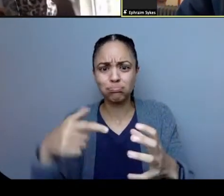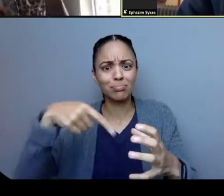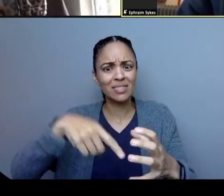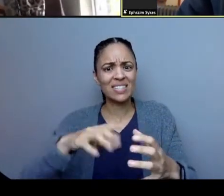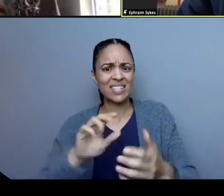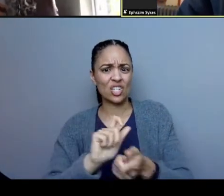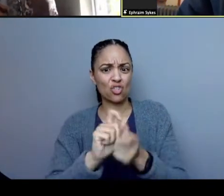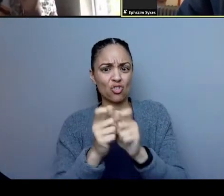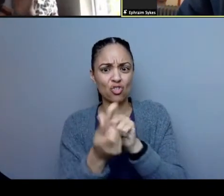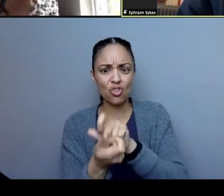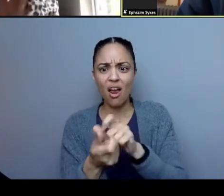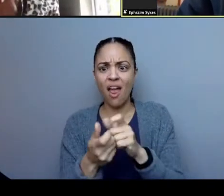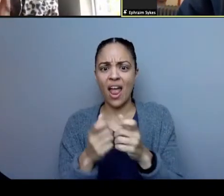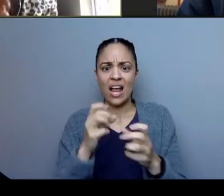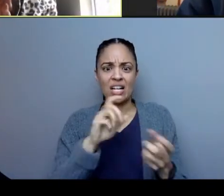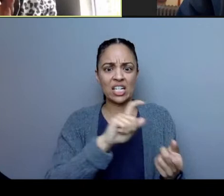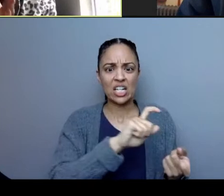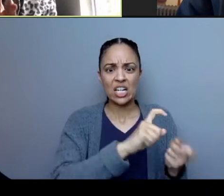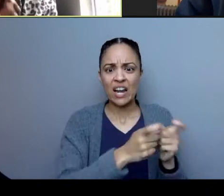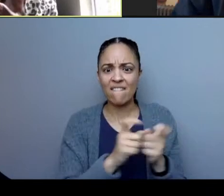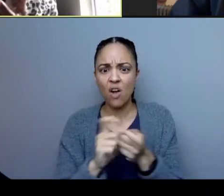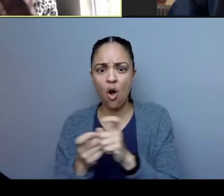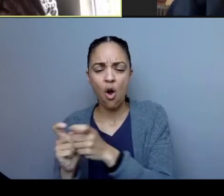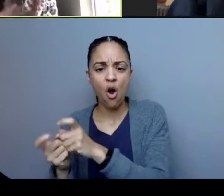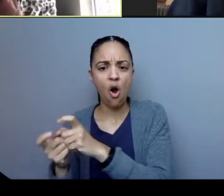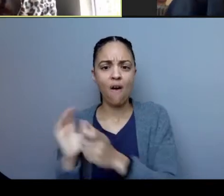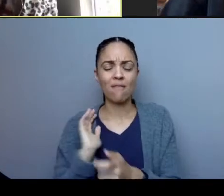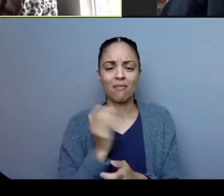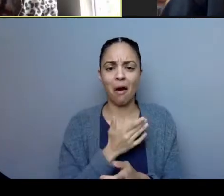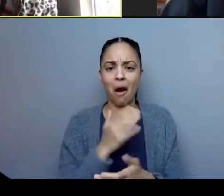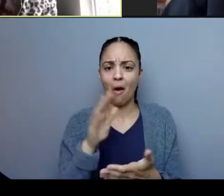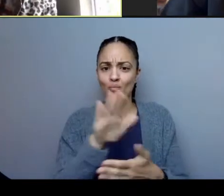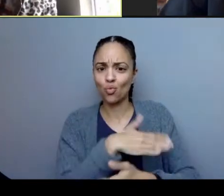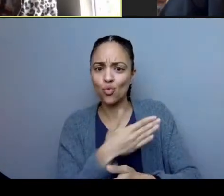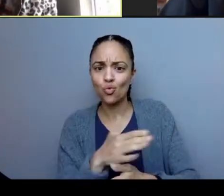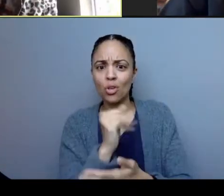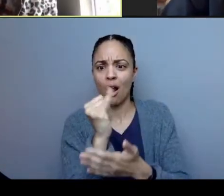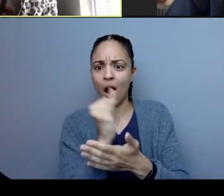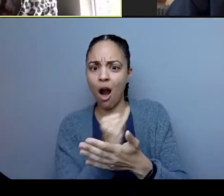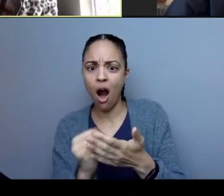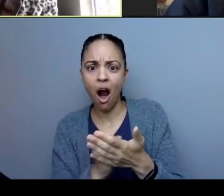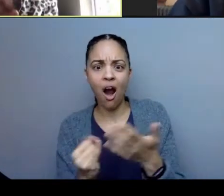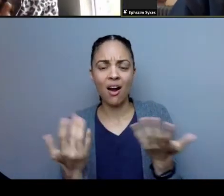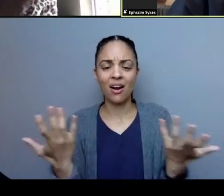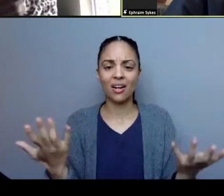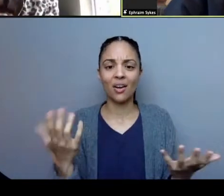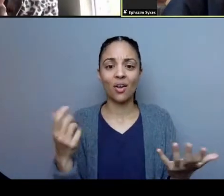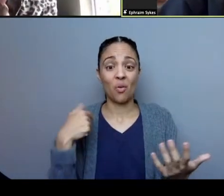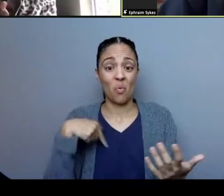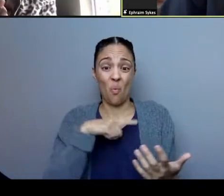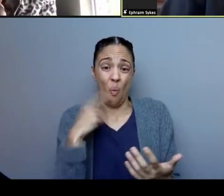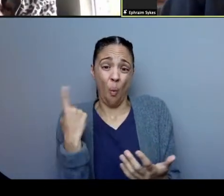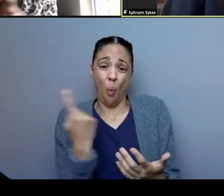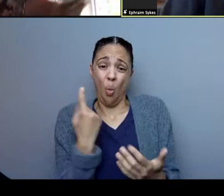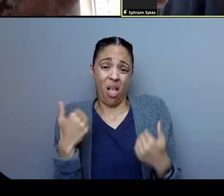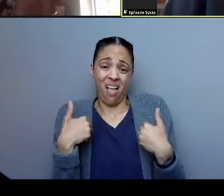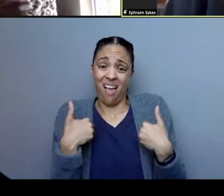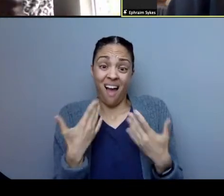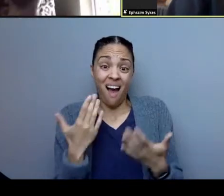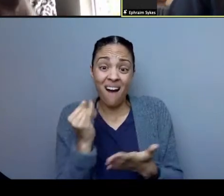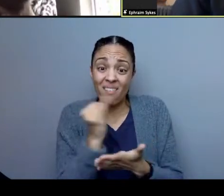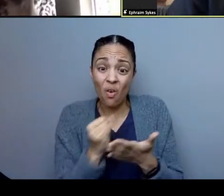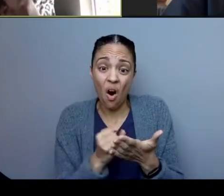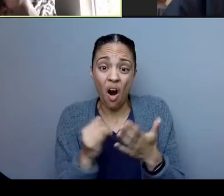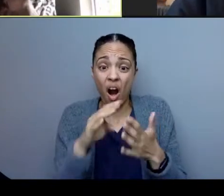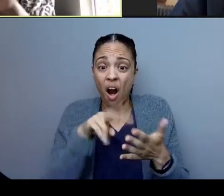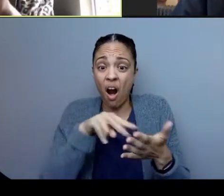because that the only freedom we had was art. It's true. It's true. So singing, we you know,